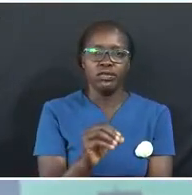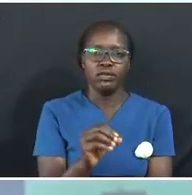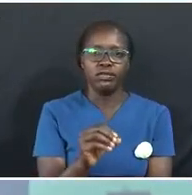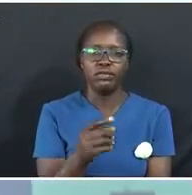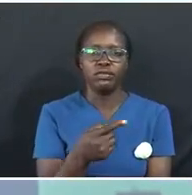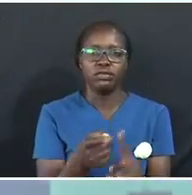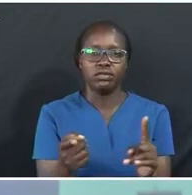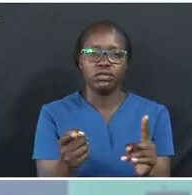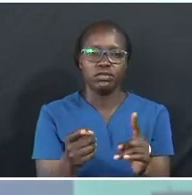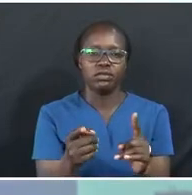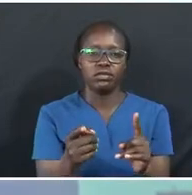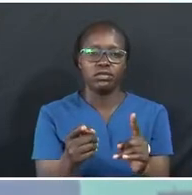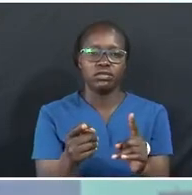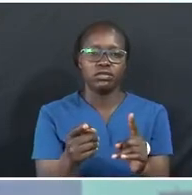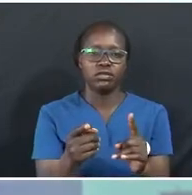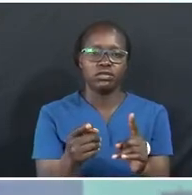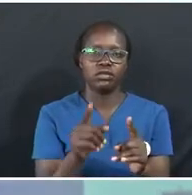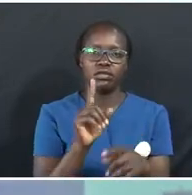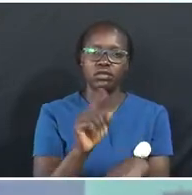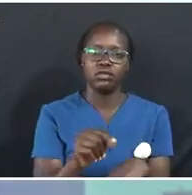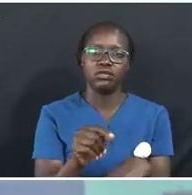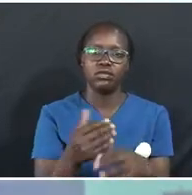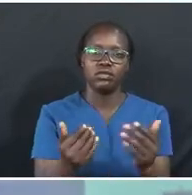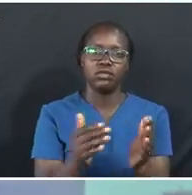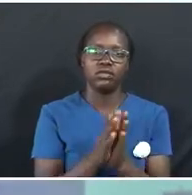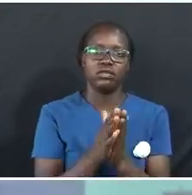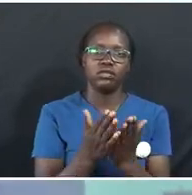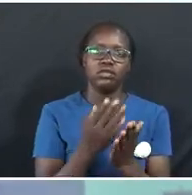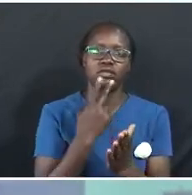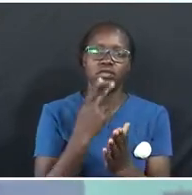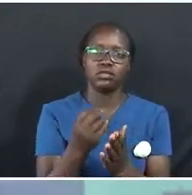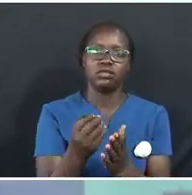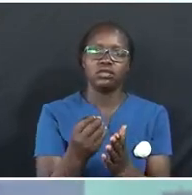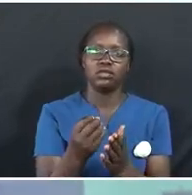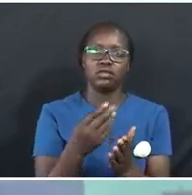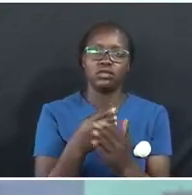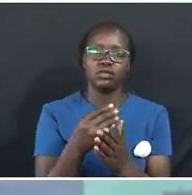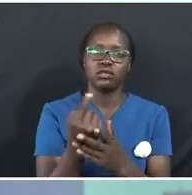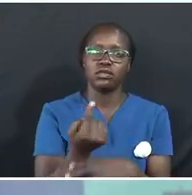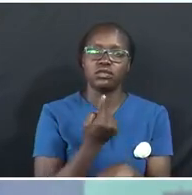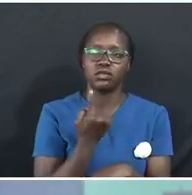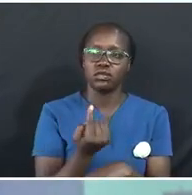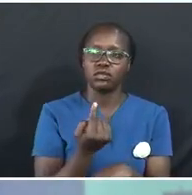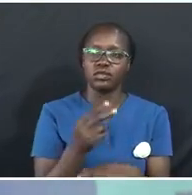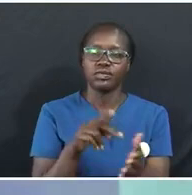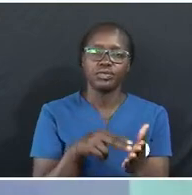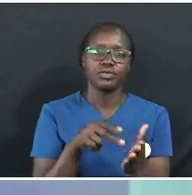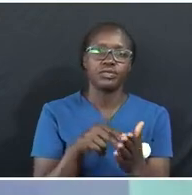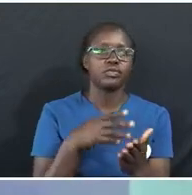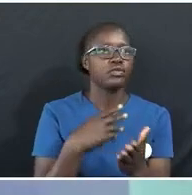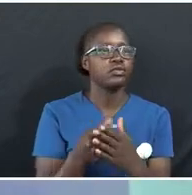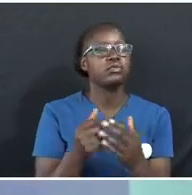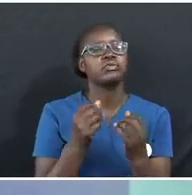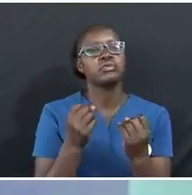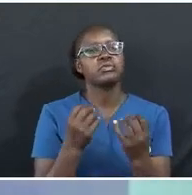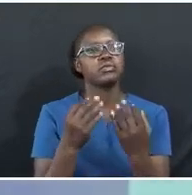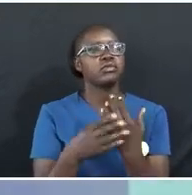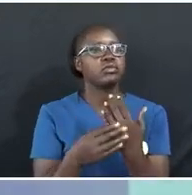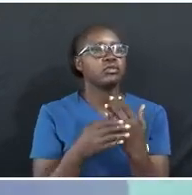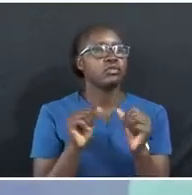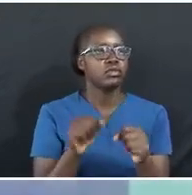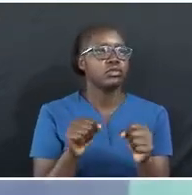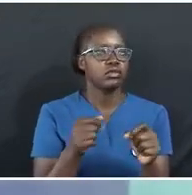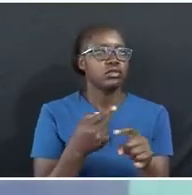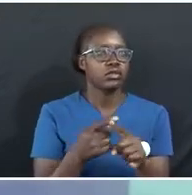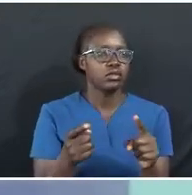subsidy, and therefore the book is now costing 200 shillings. That means you can buy as many copies as possible.